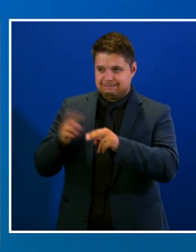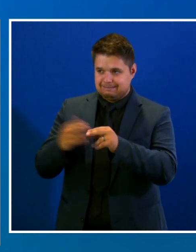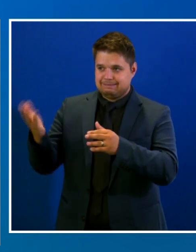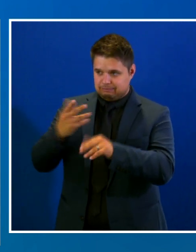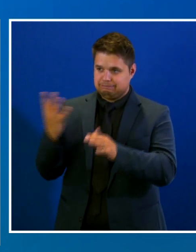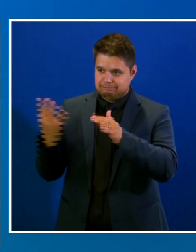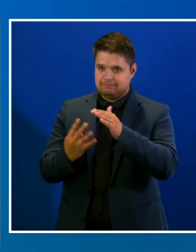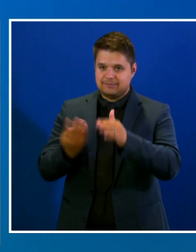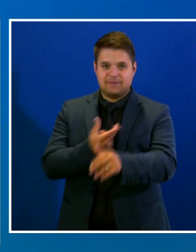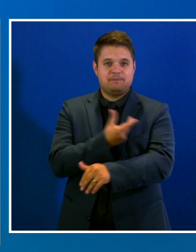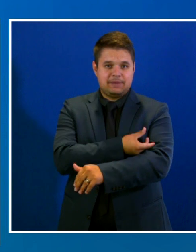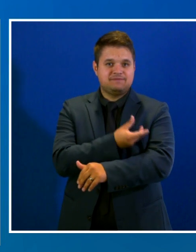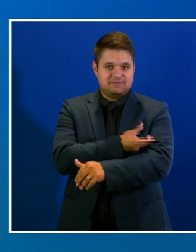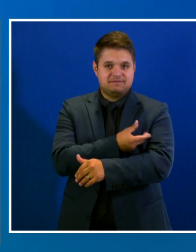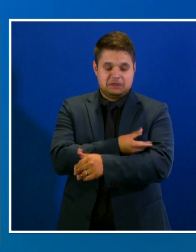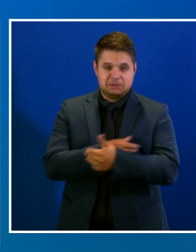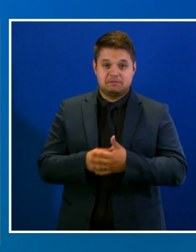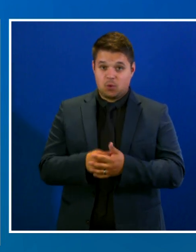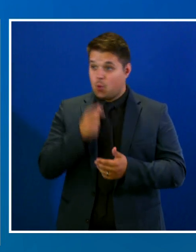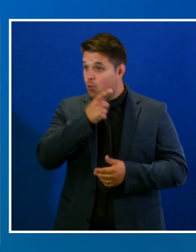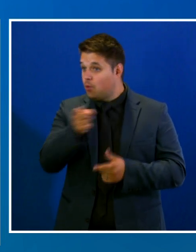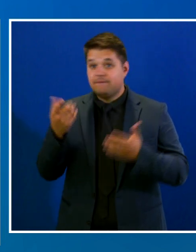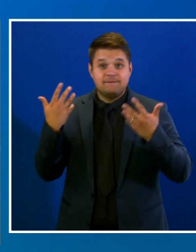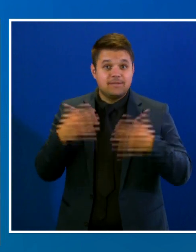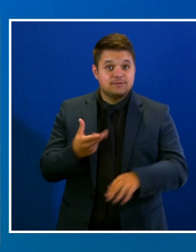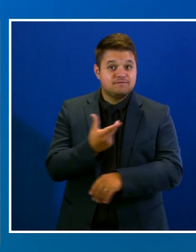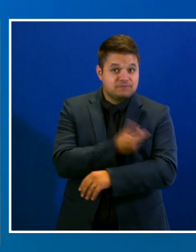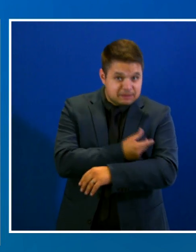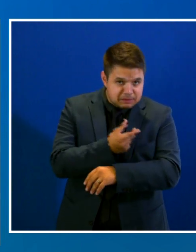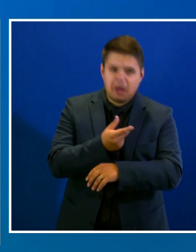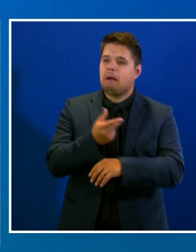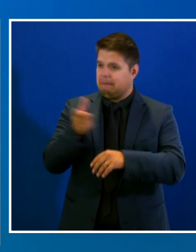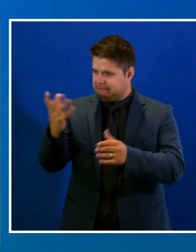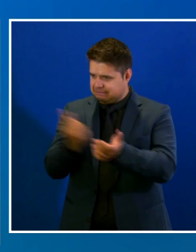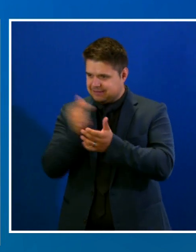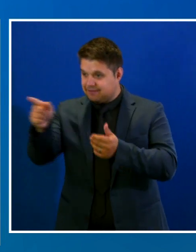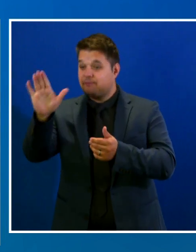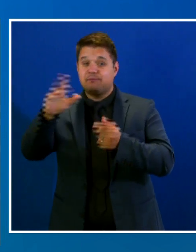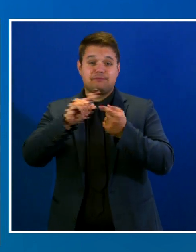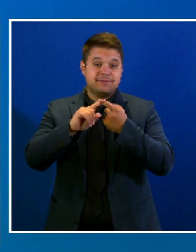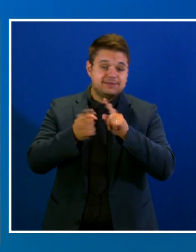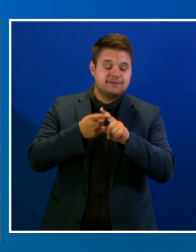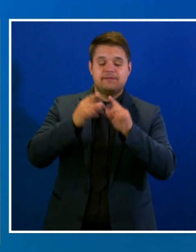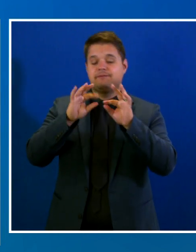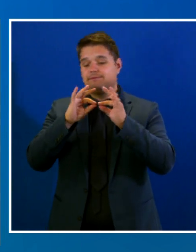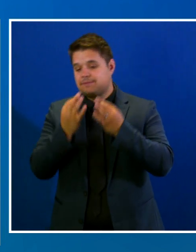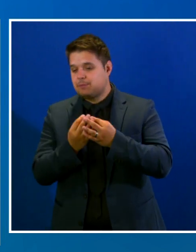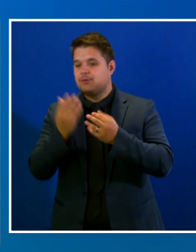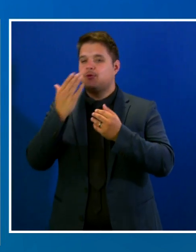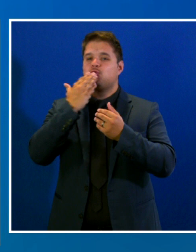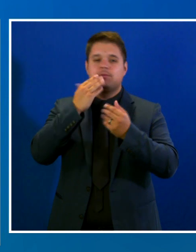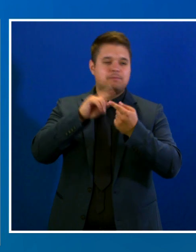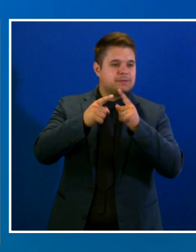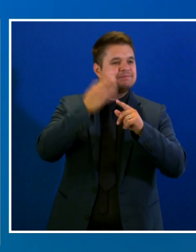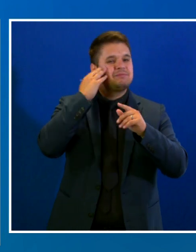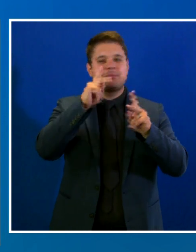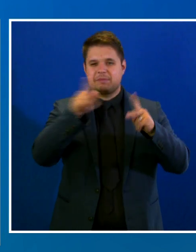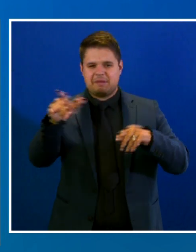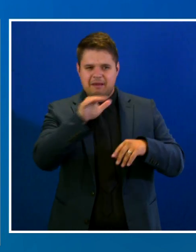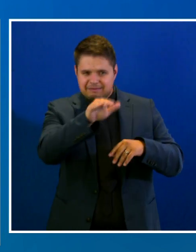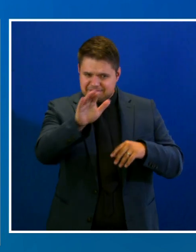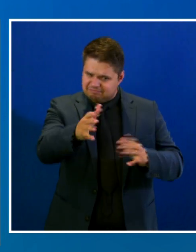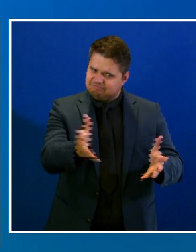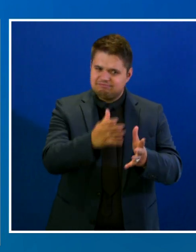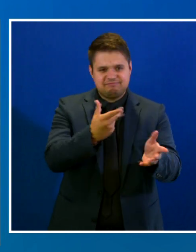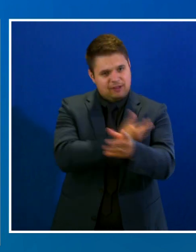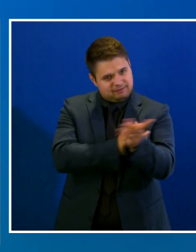vaccine. In more good news, on Tuesday, the FDA expanded the emergency use